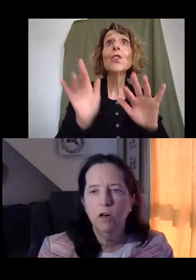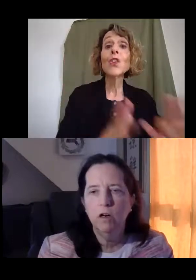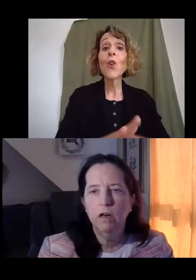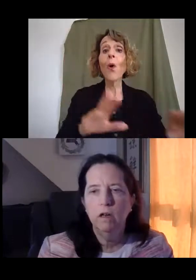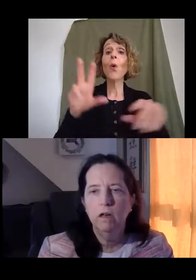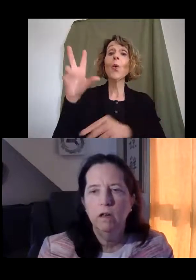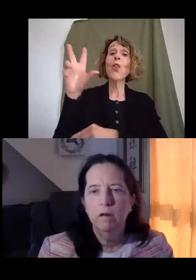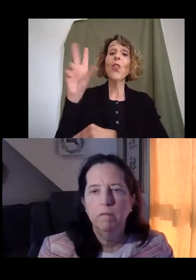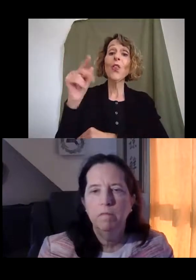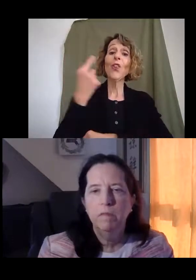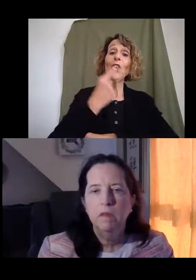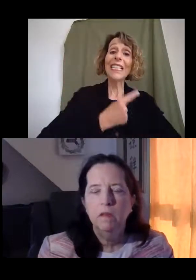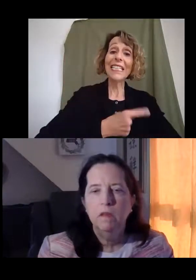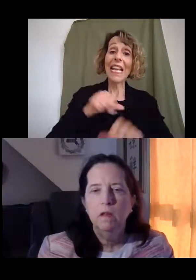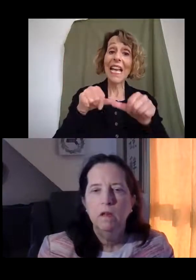ever occurred.